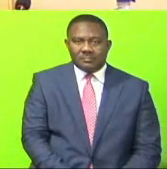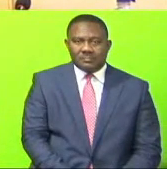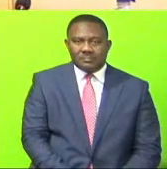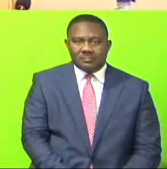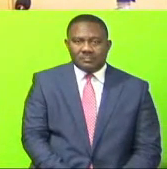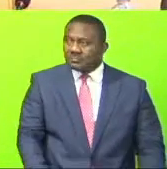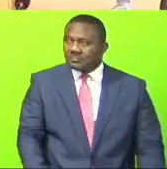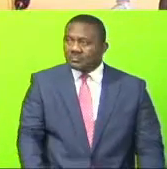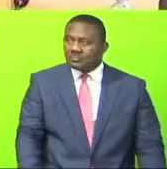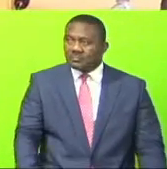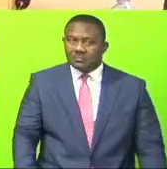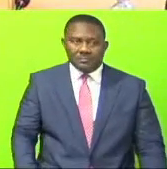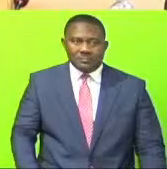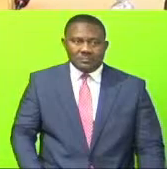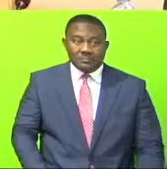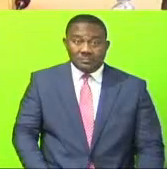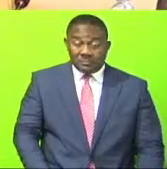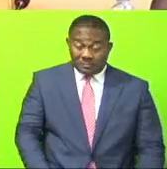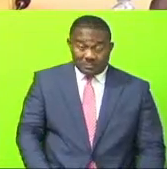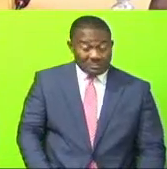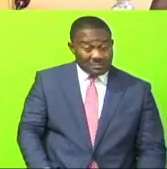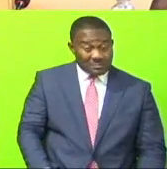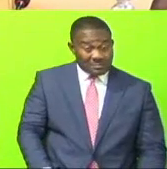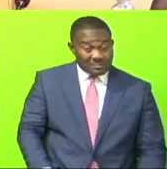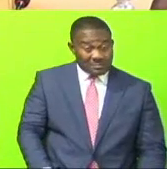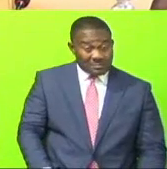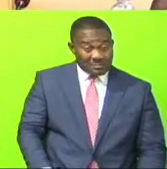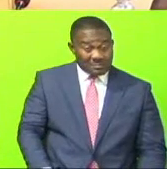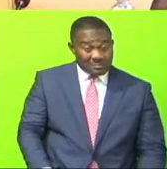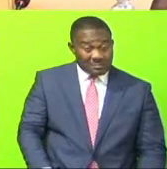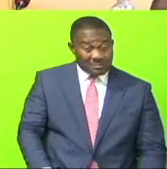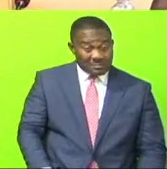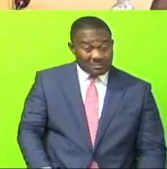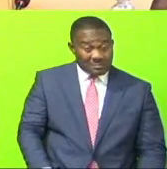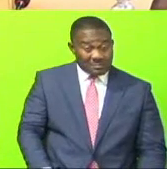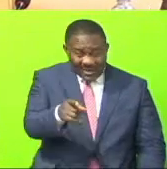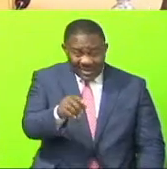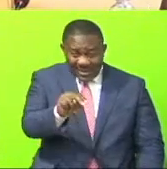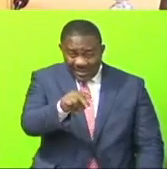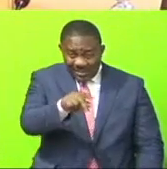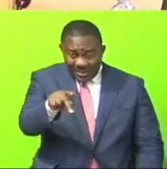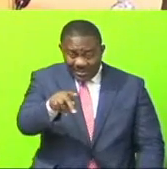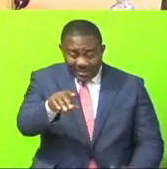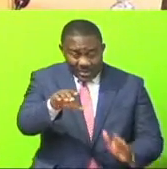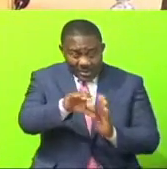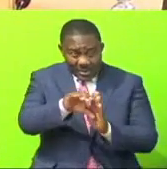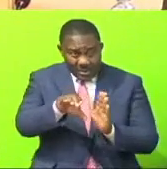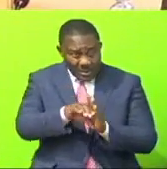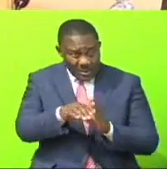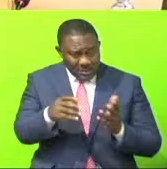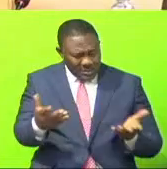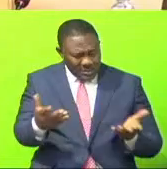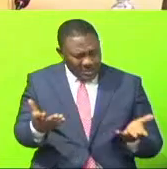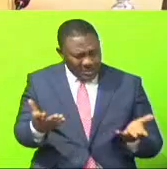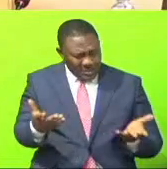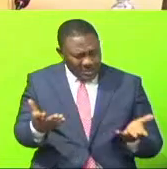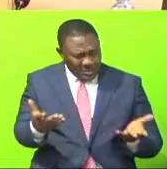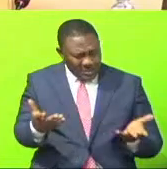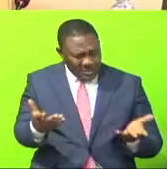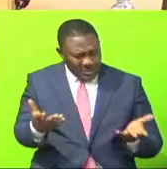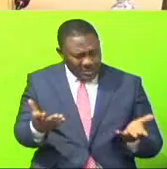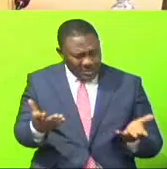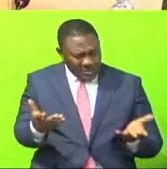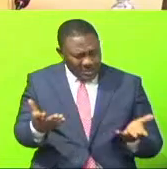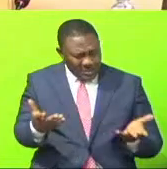if this is what their own constitution is saying, how can you come to a house of record